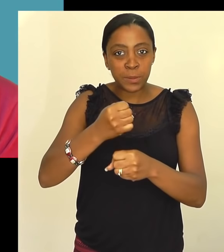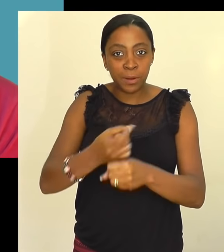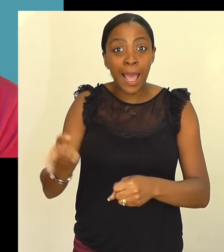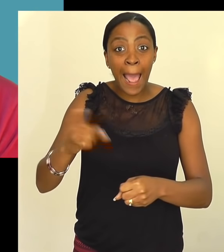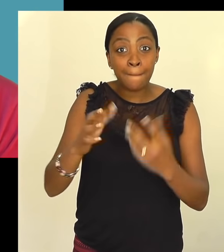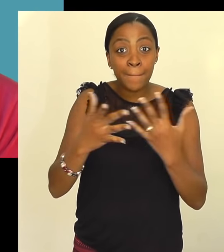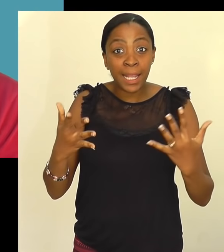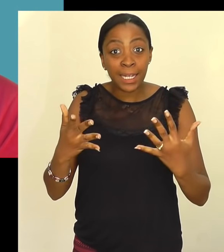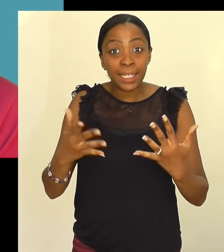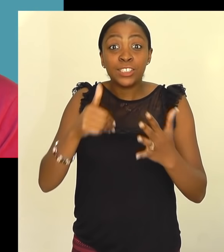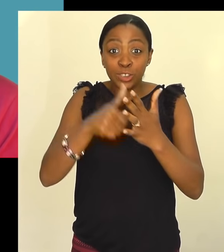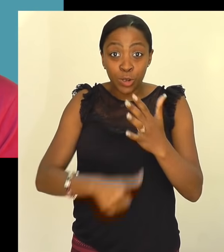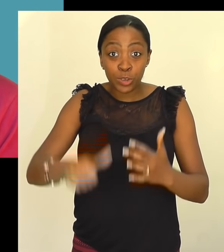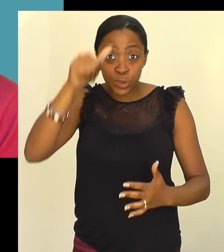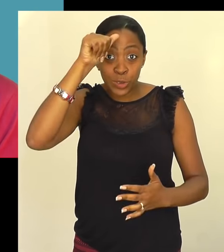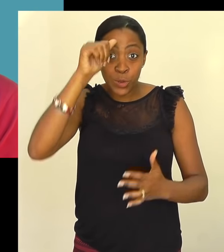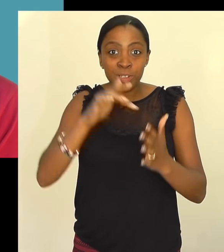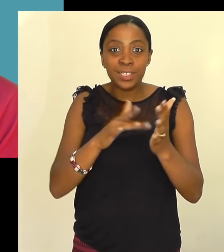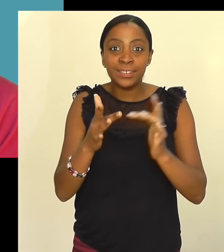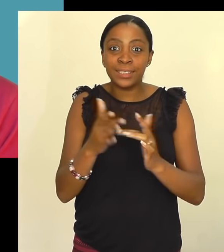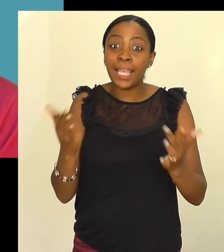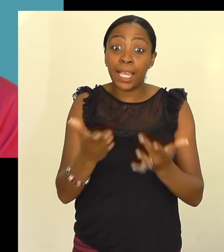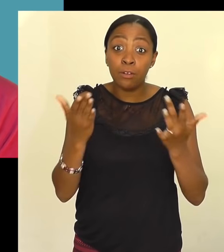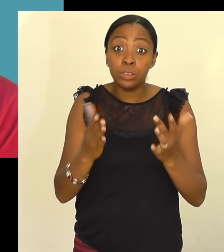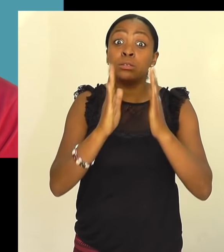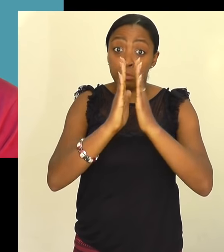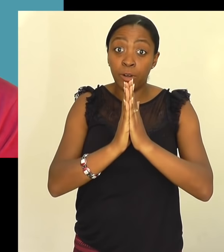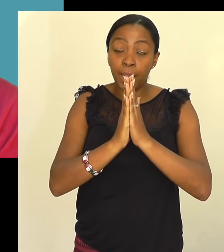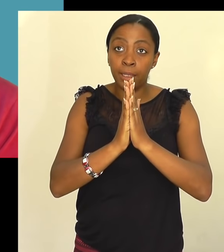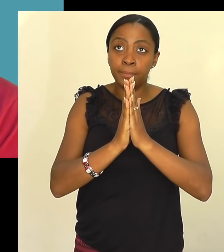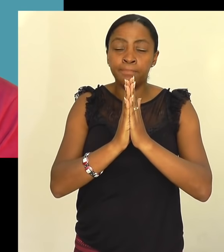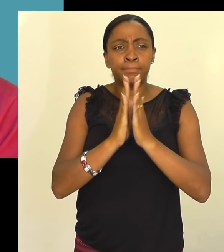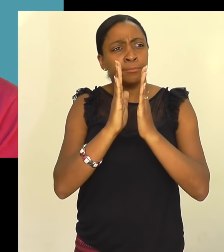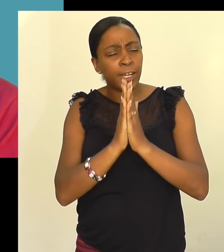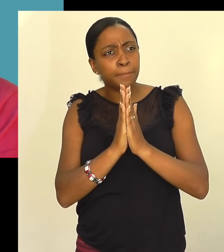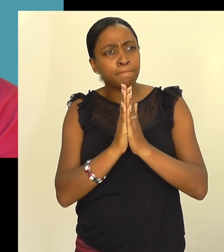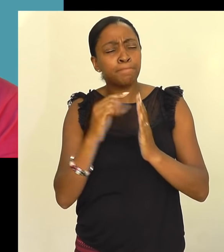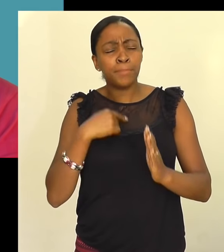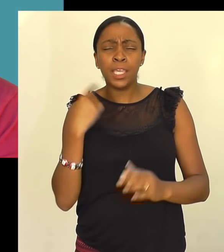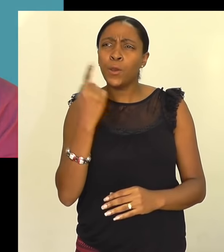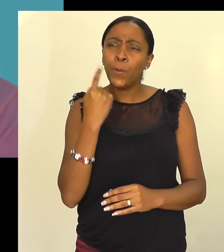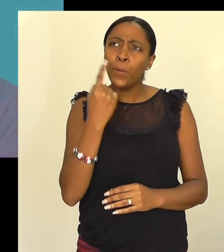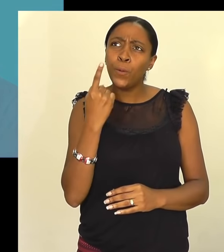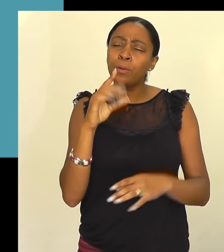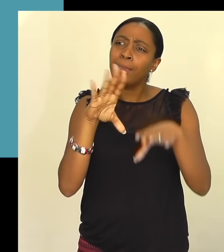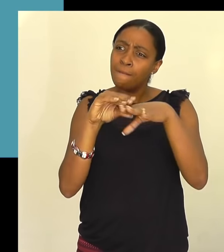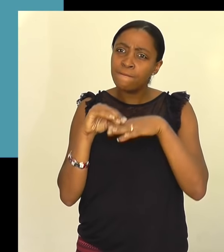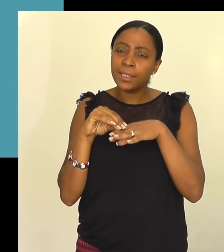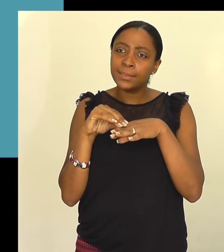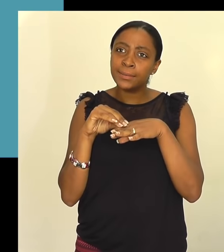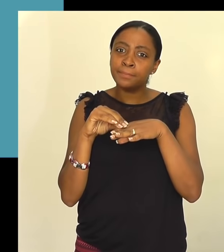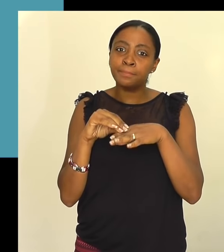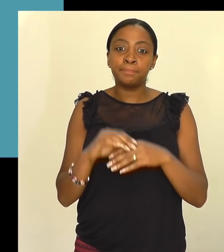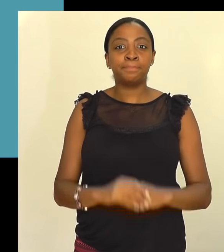Jesus. I encourage you, church, be praying. Who could you invite?